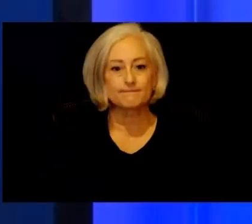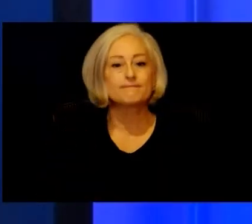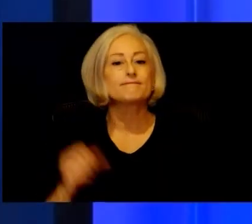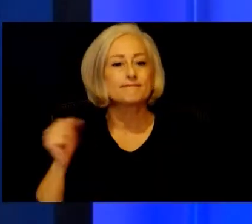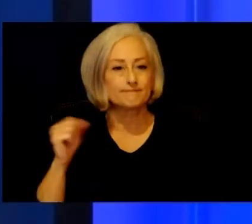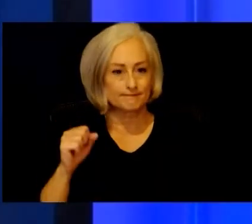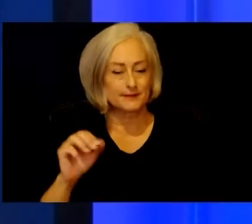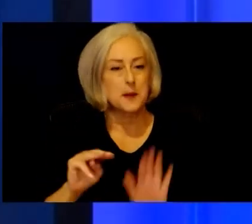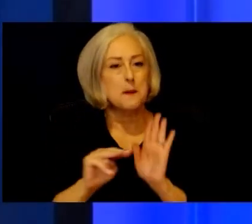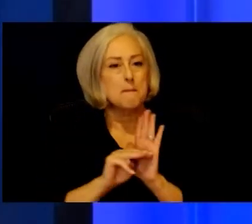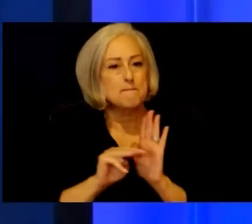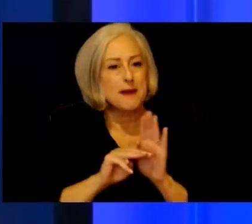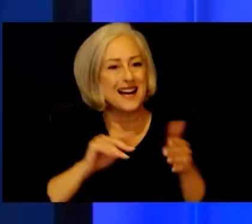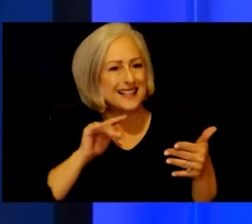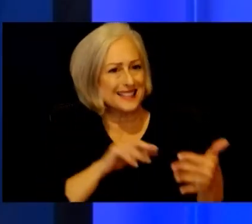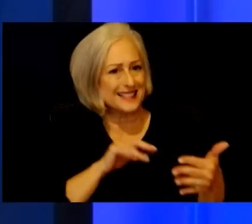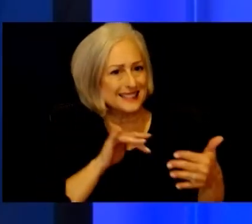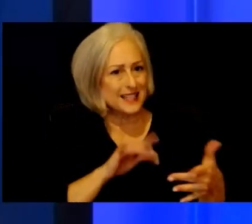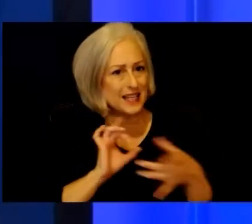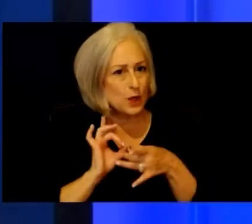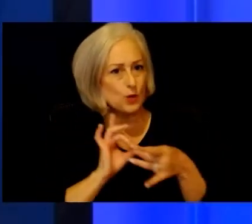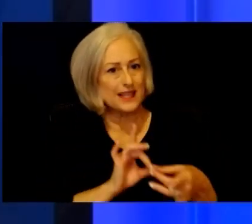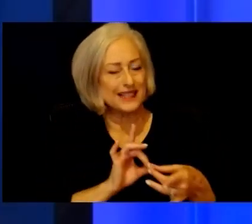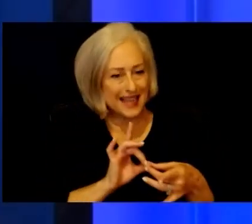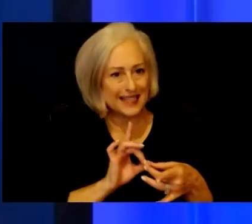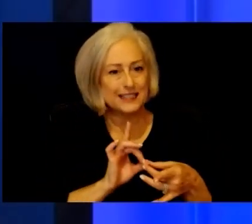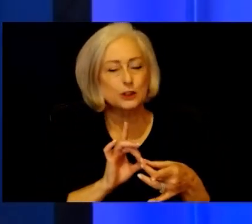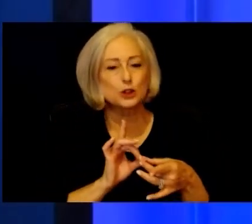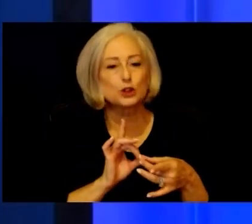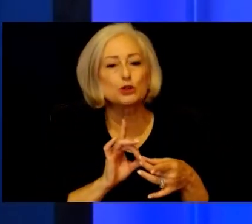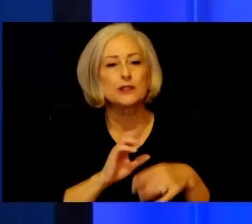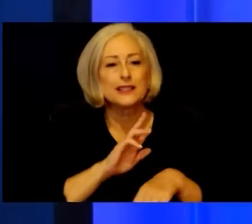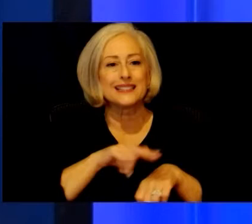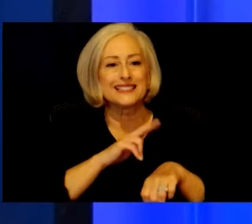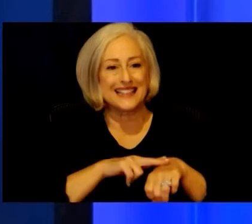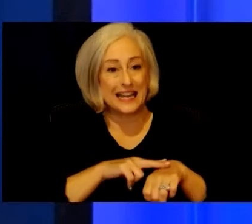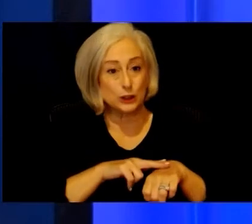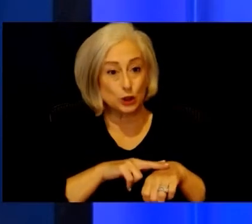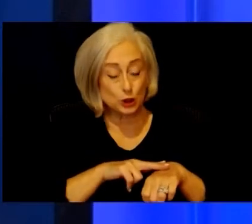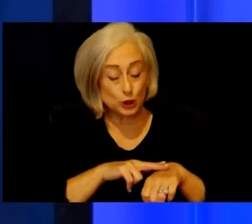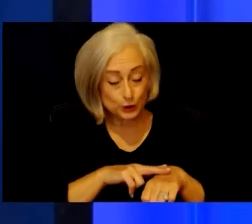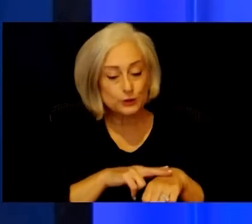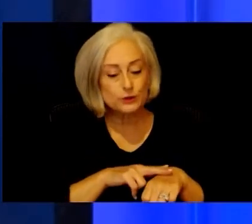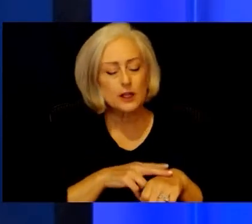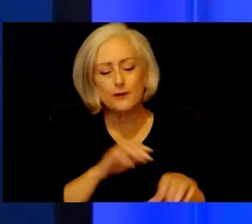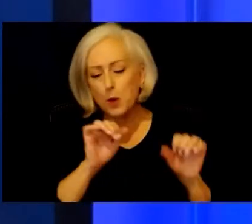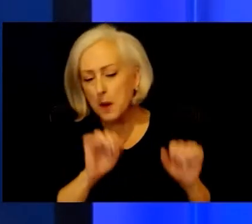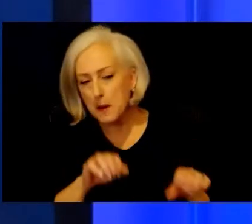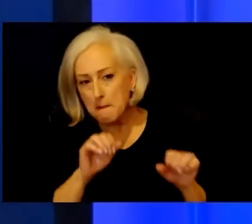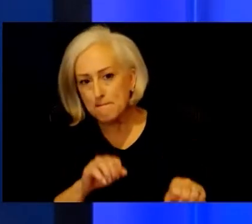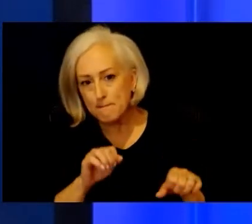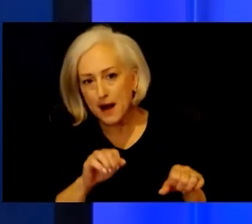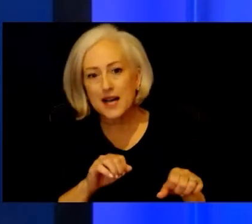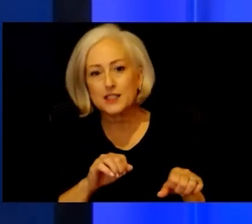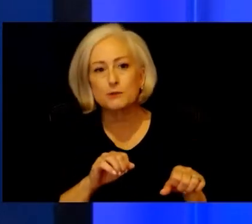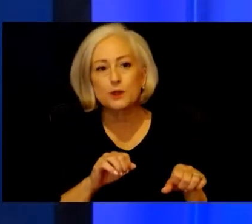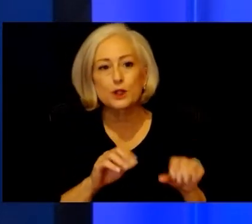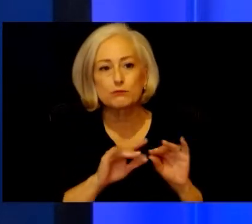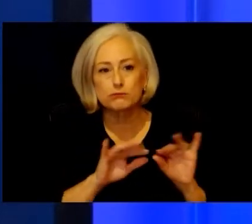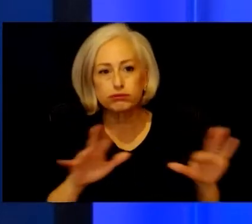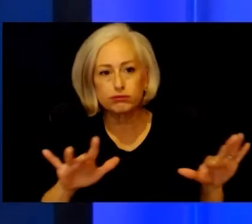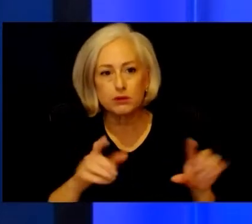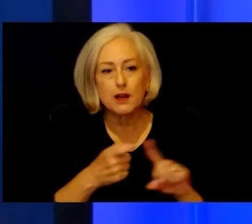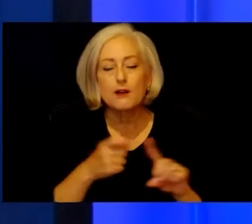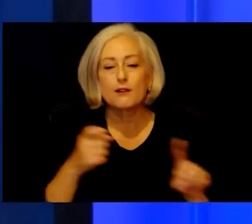think it might have been in Nature, that looked at potential outbreaks or zoonoses spillover from animal species